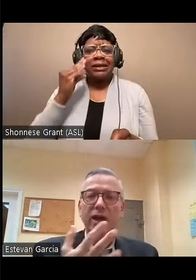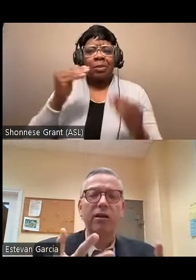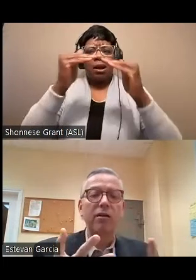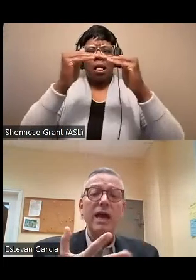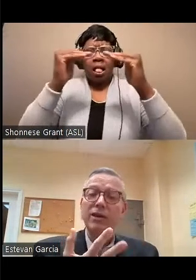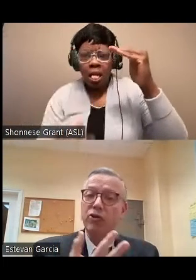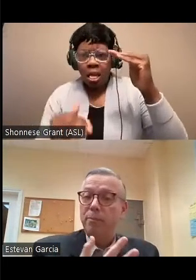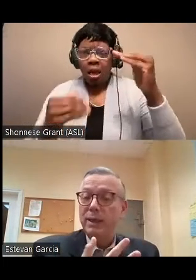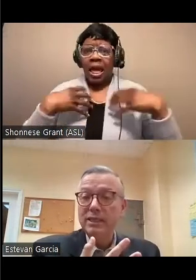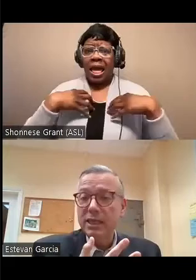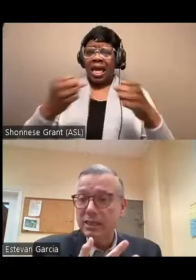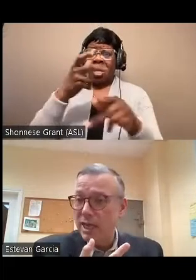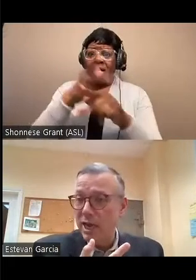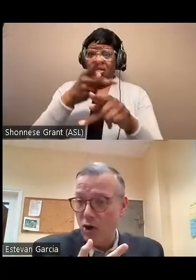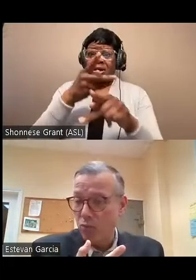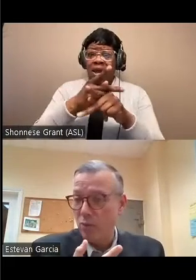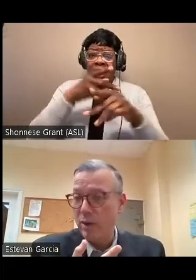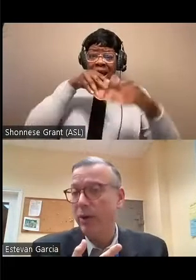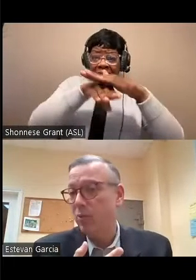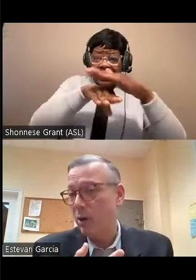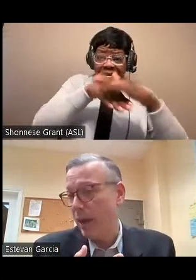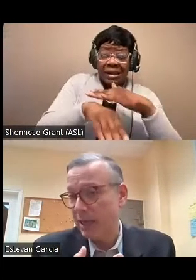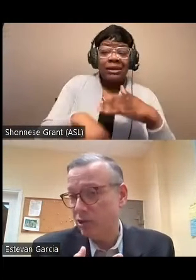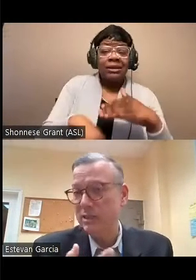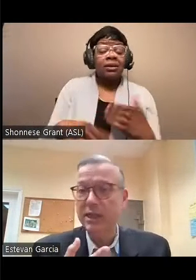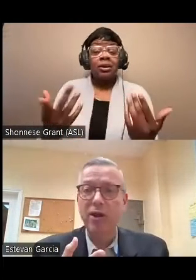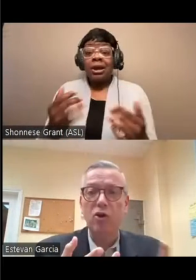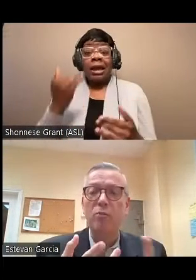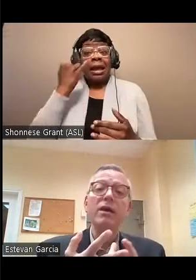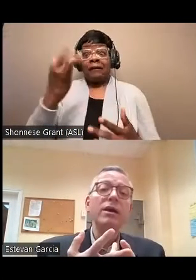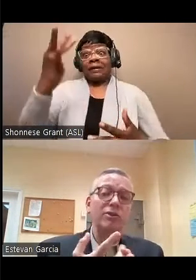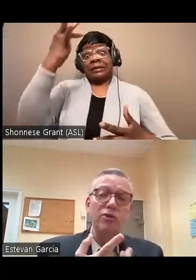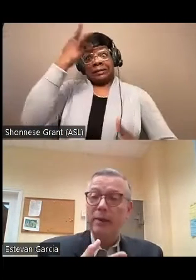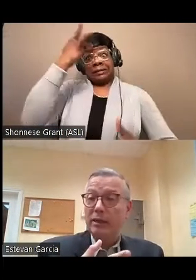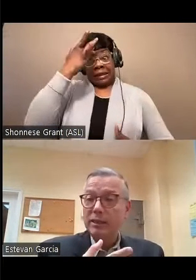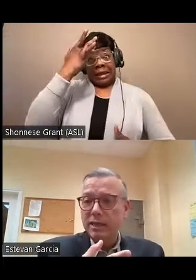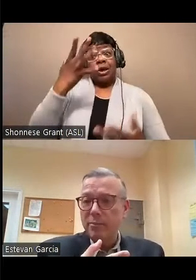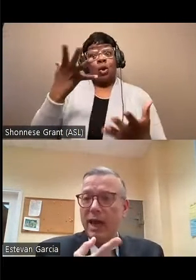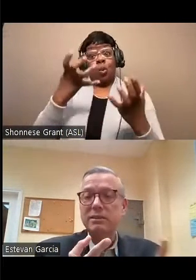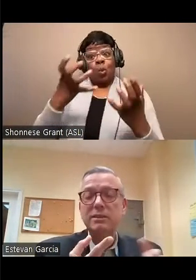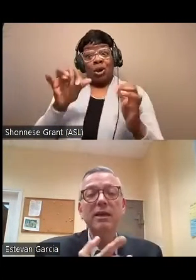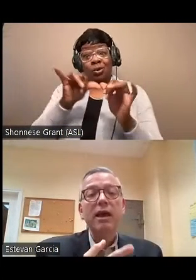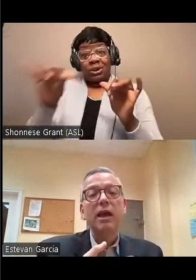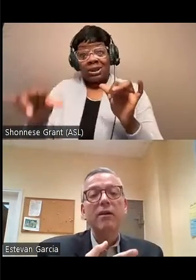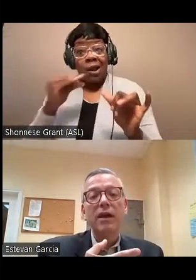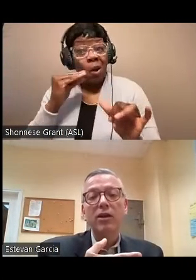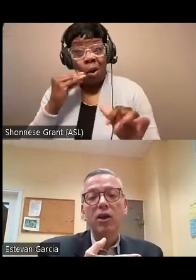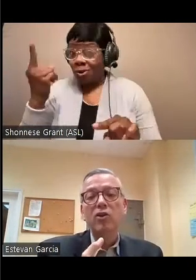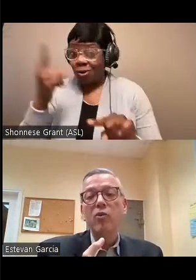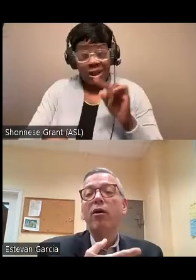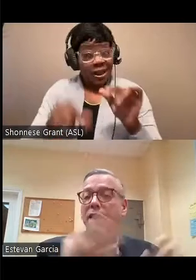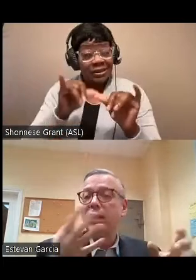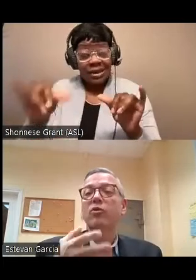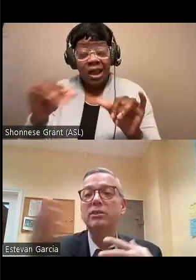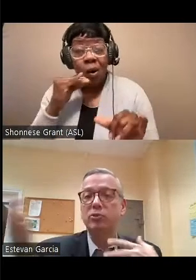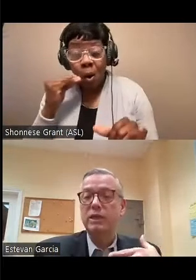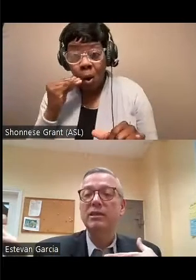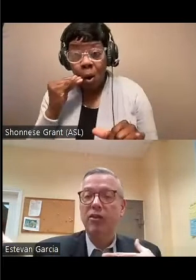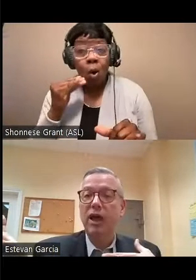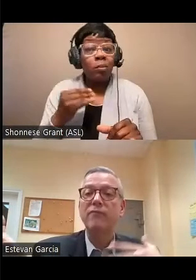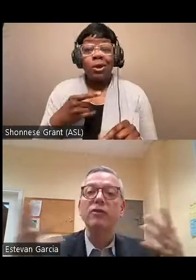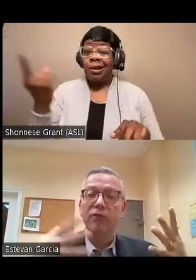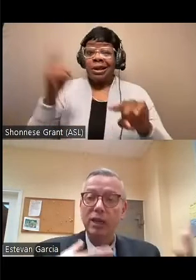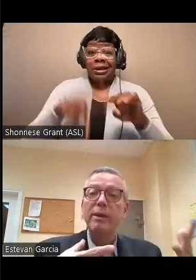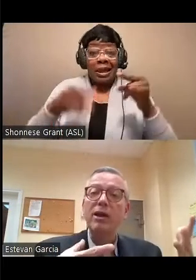access healthcare, in your ability to stay home when we ask you to stay home, in your ability to mask, you are at increased